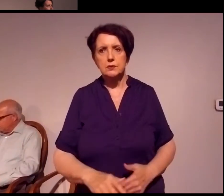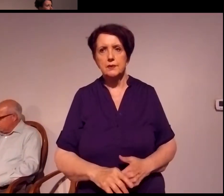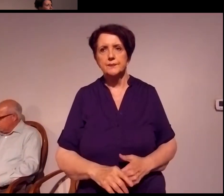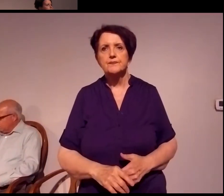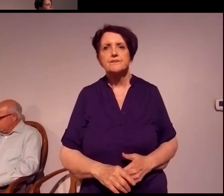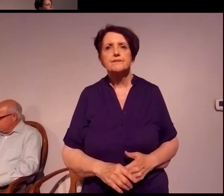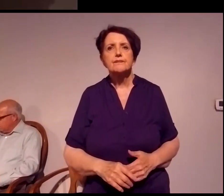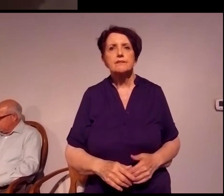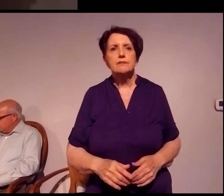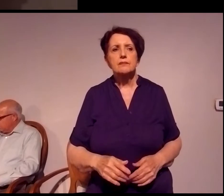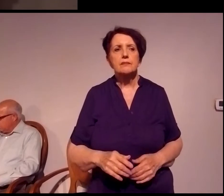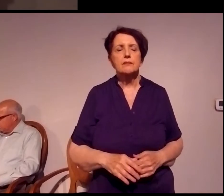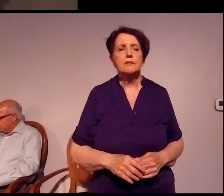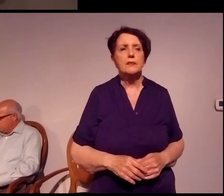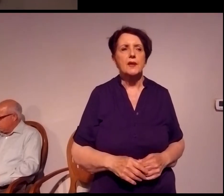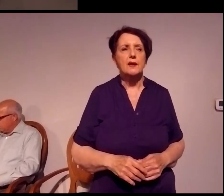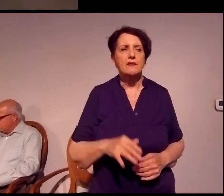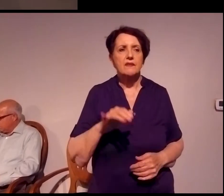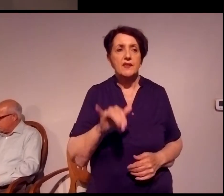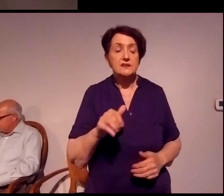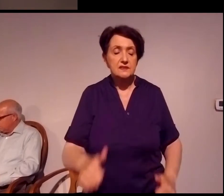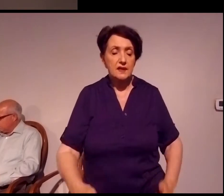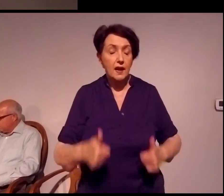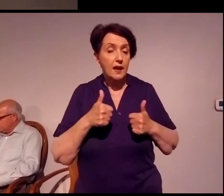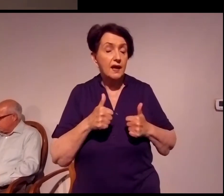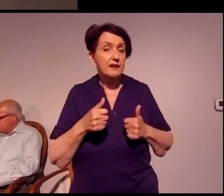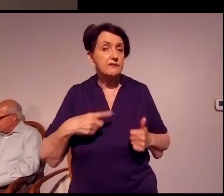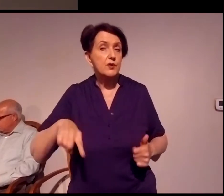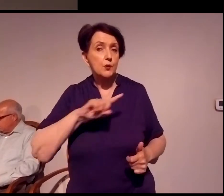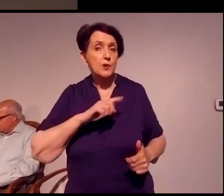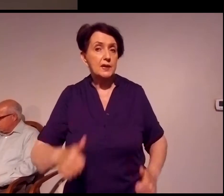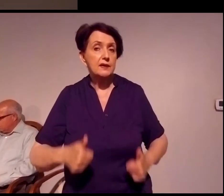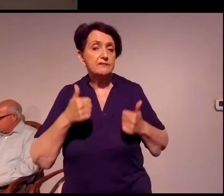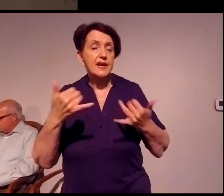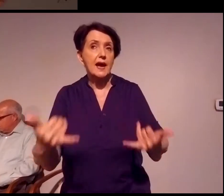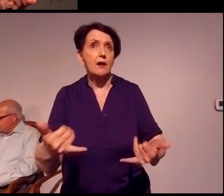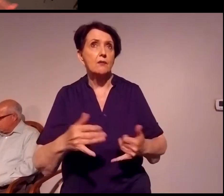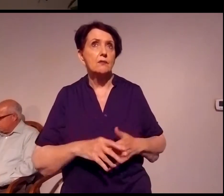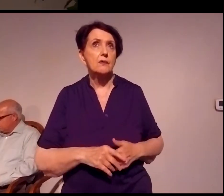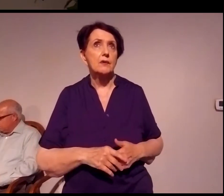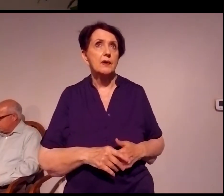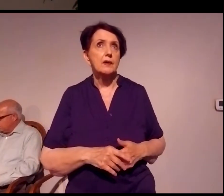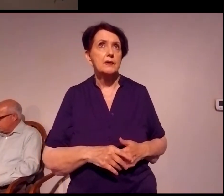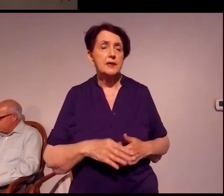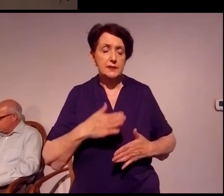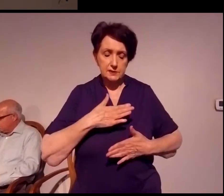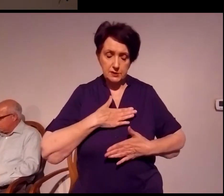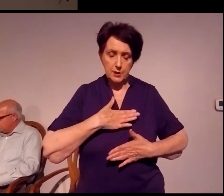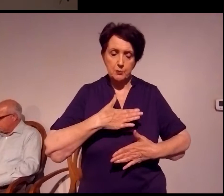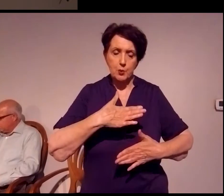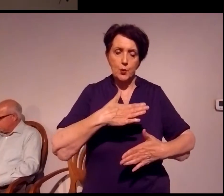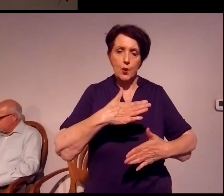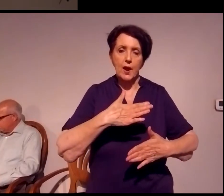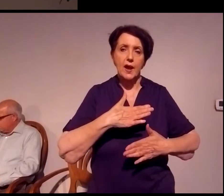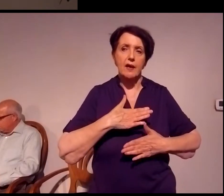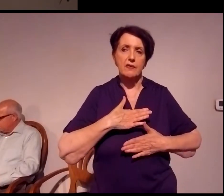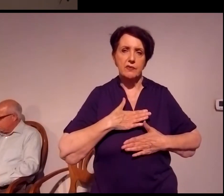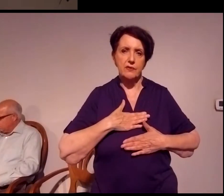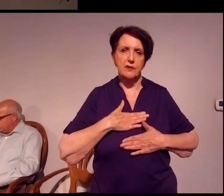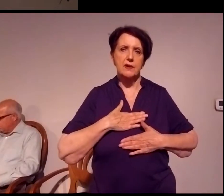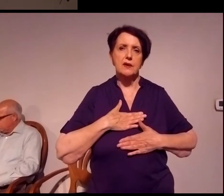It is the life that we are living. It is the breath that is breathing